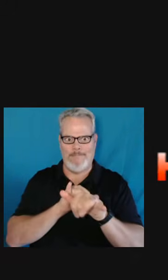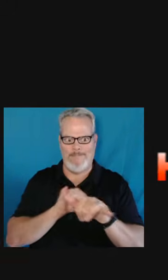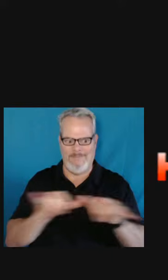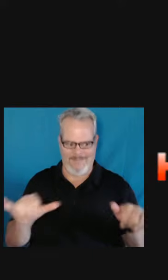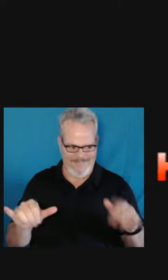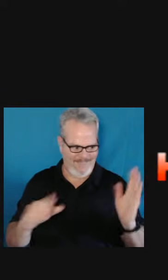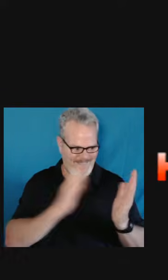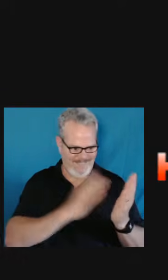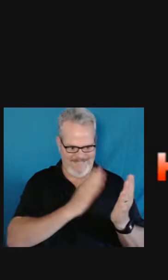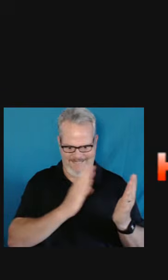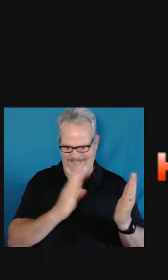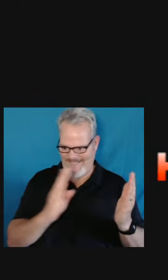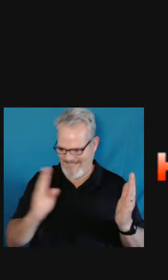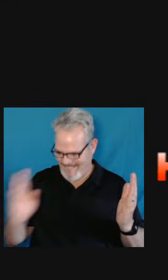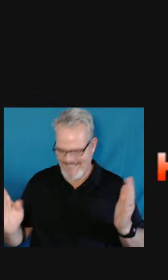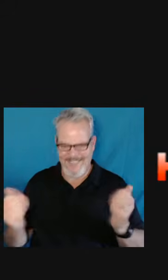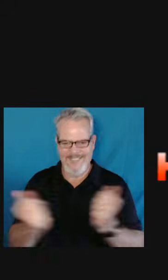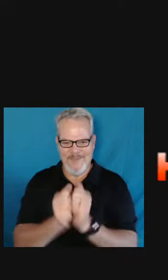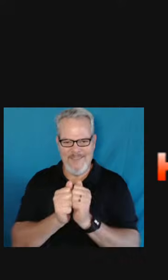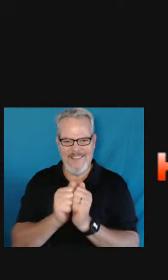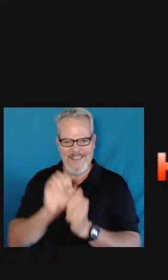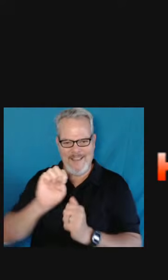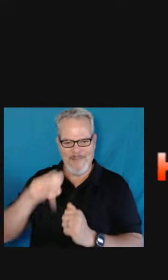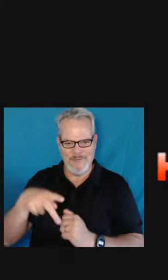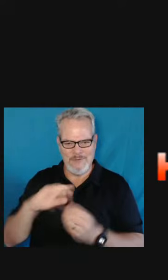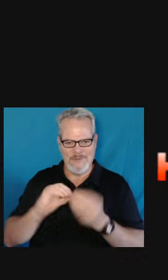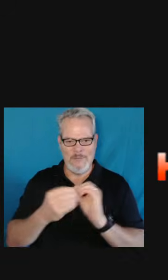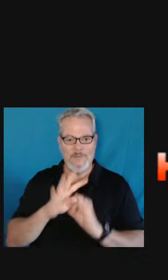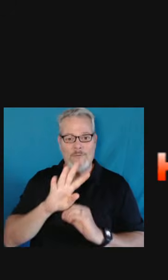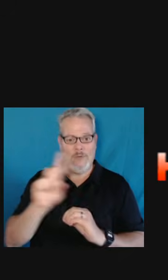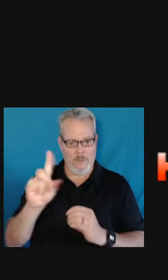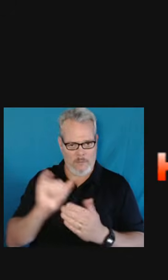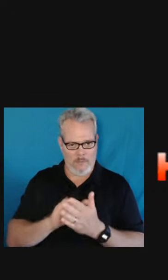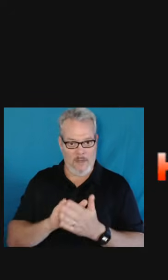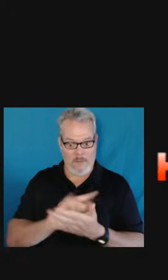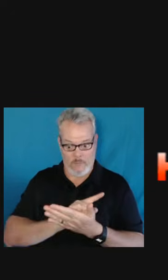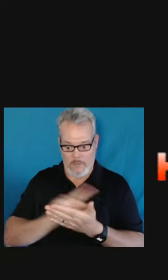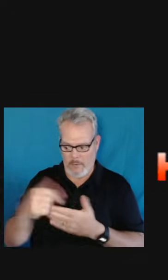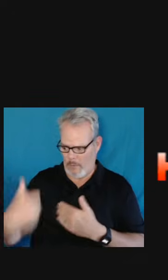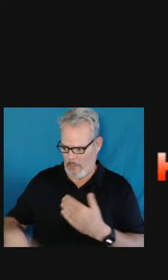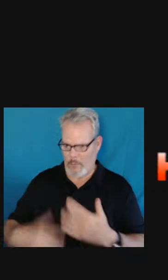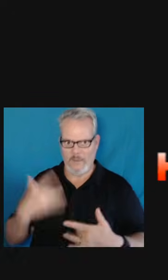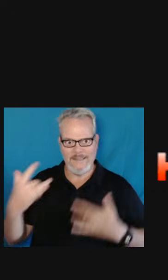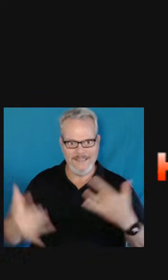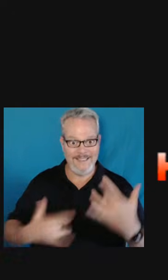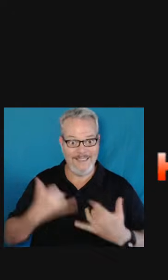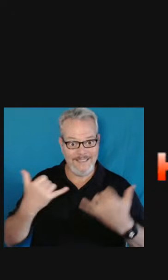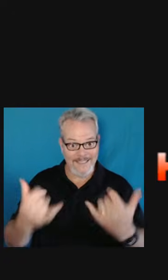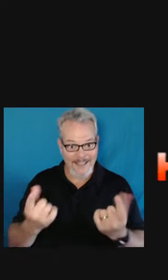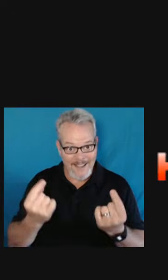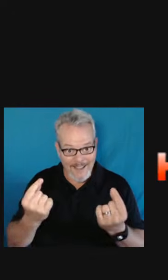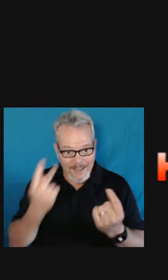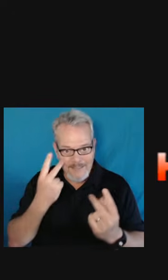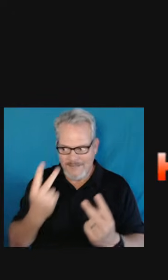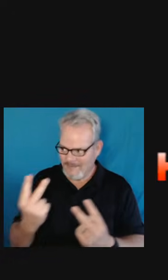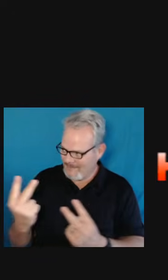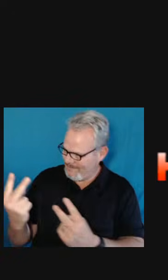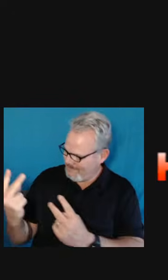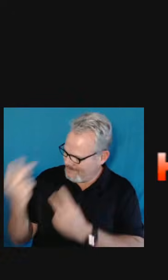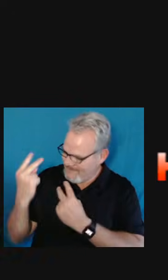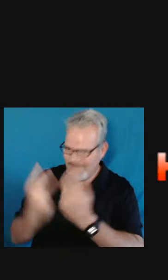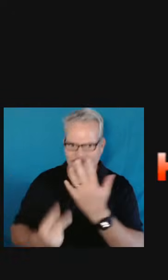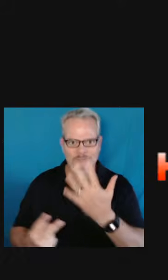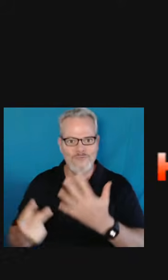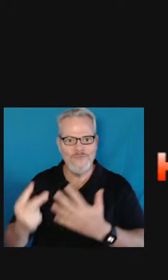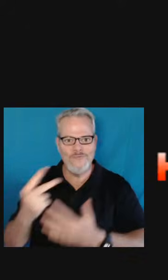episode 41, but it was an exciting week, and yeah, now we get to go back and review a little bit. Yeah, interesting little